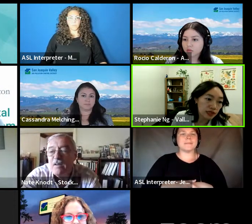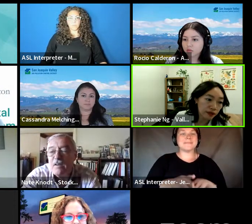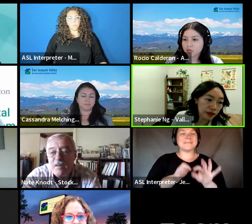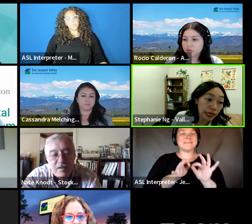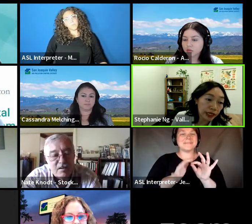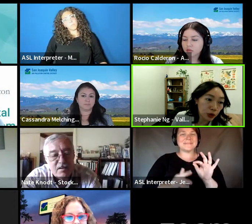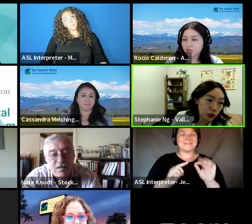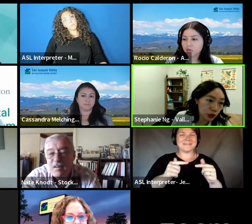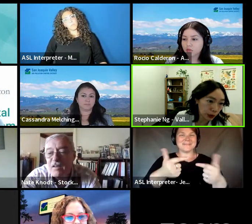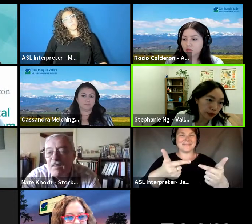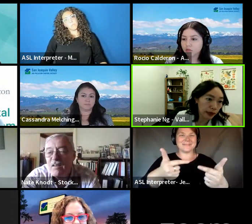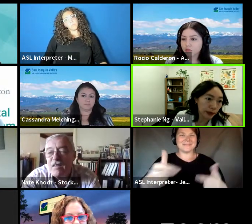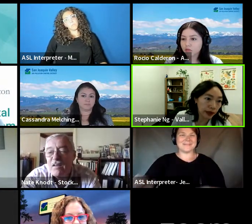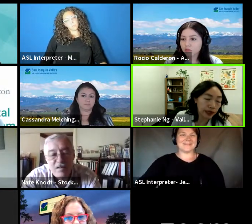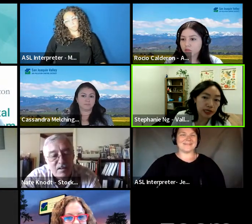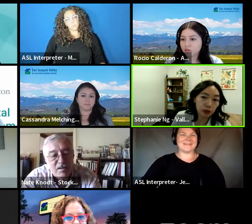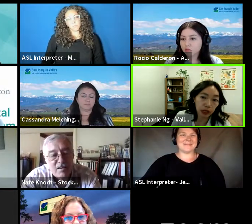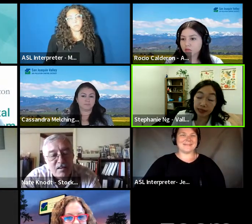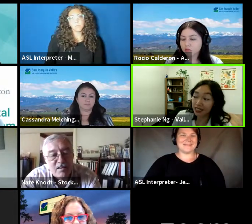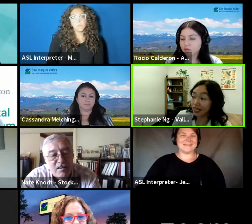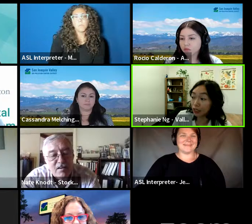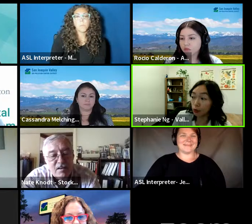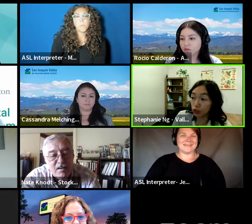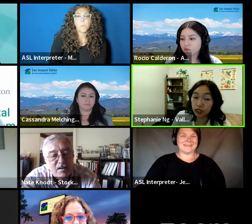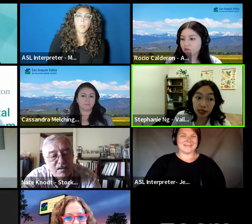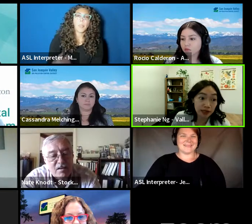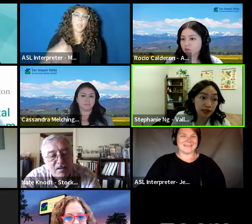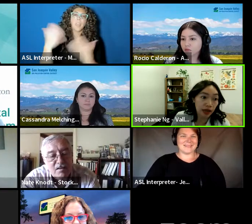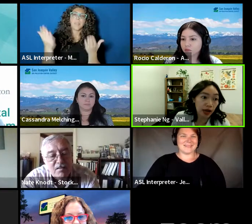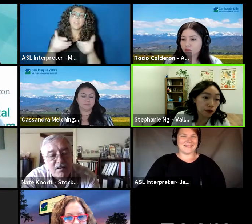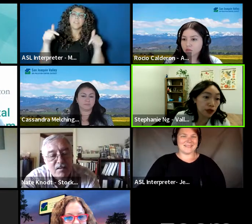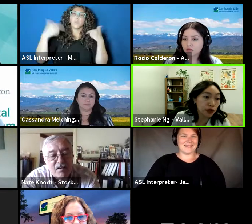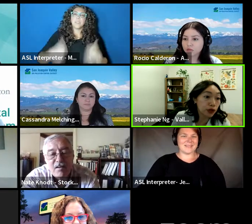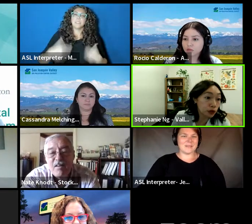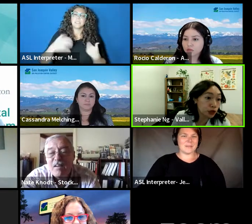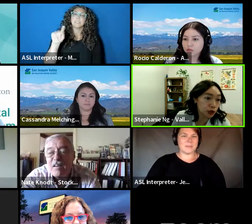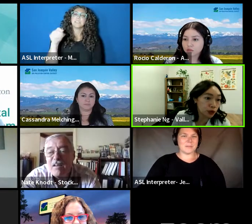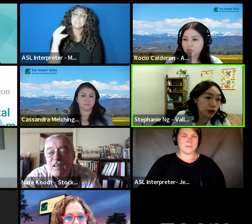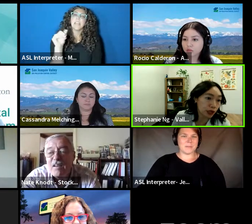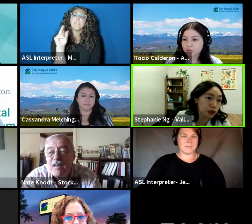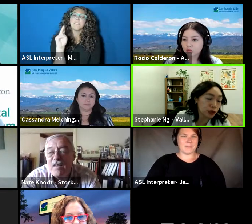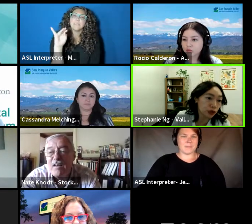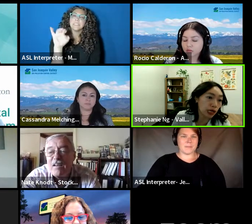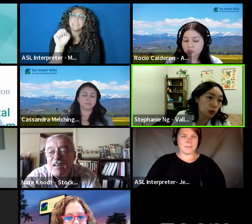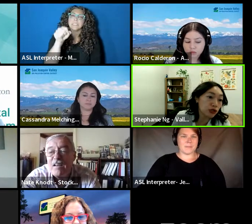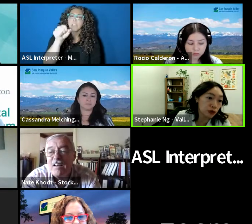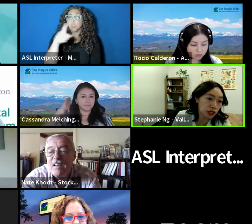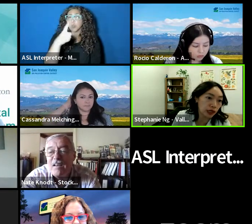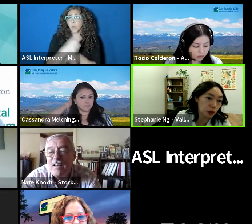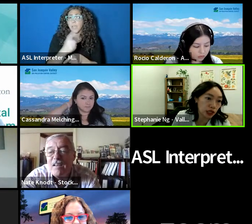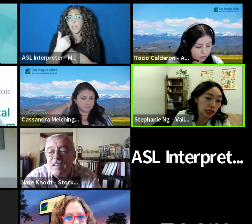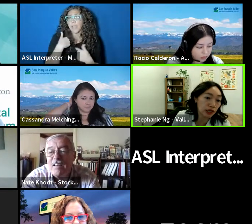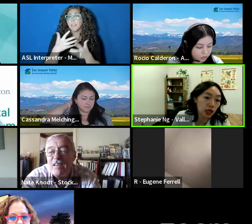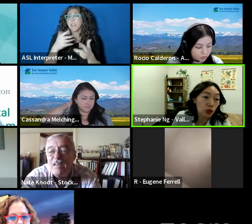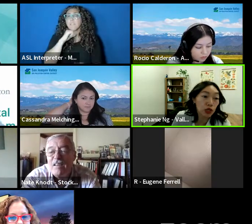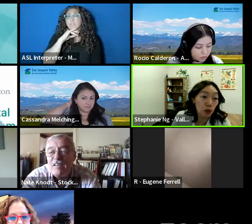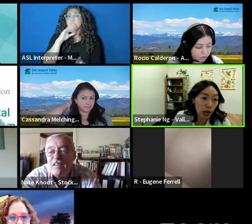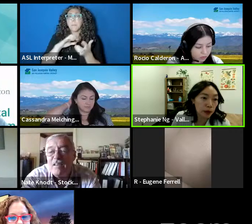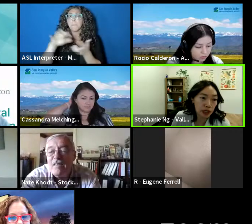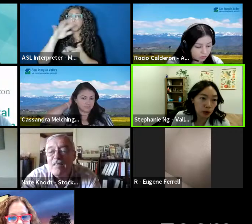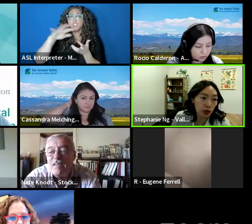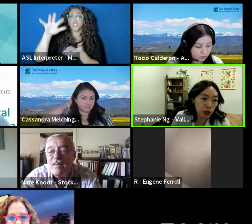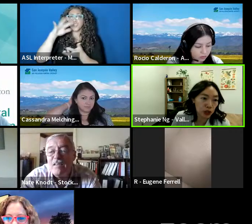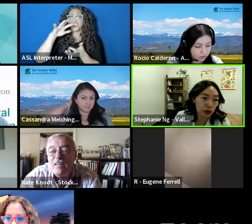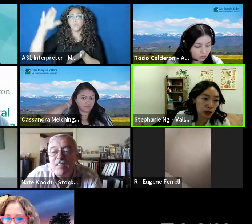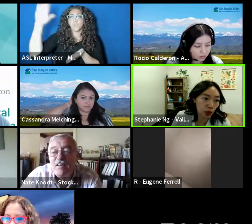This is Stephanie. You're totally right, Mary. This kind of project does have huge emission reductions associated with it, which is